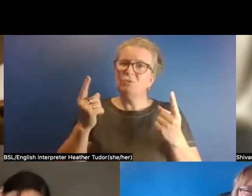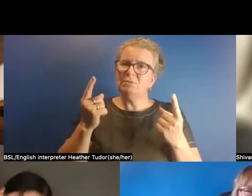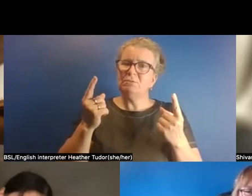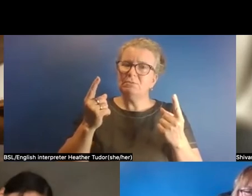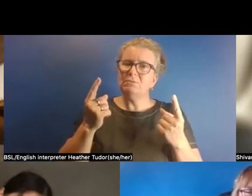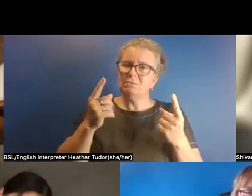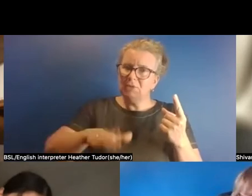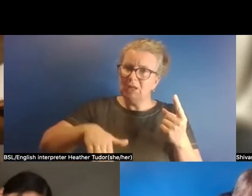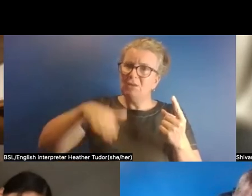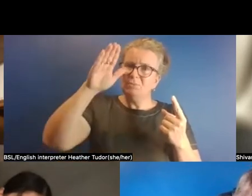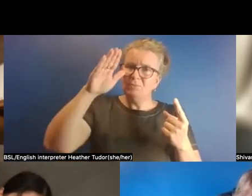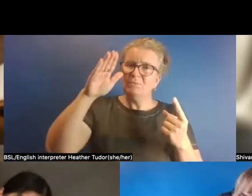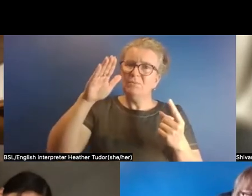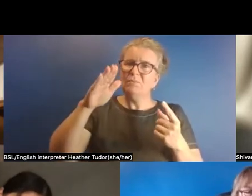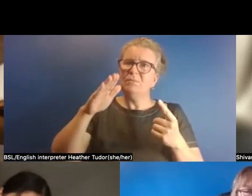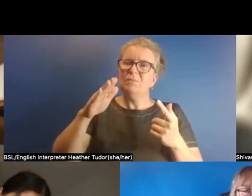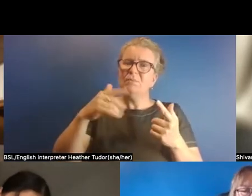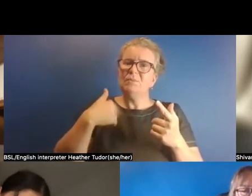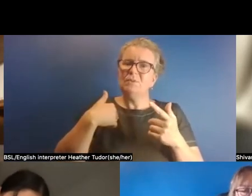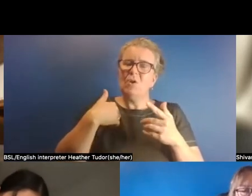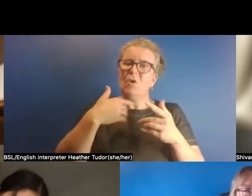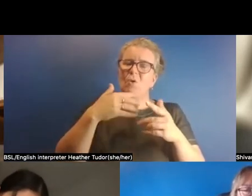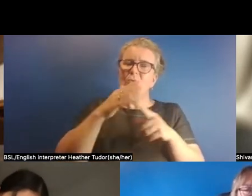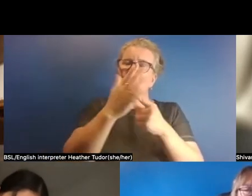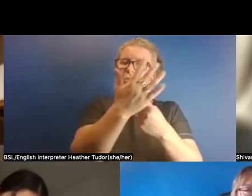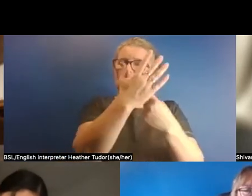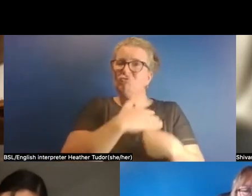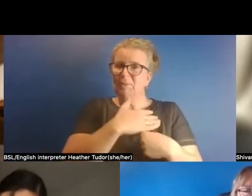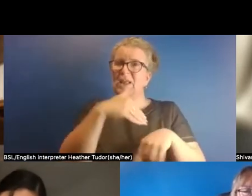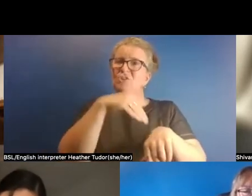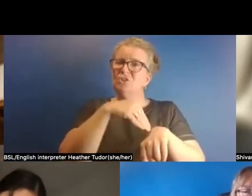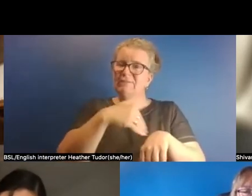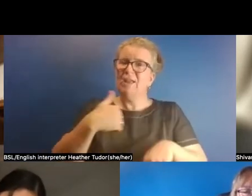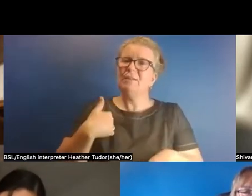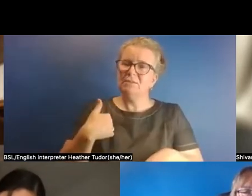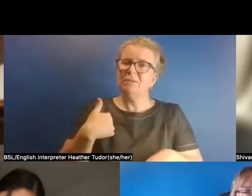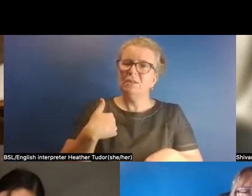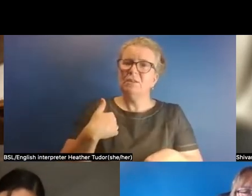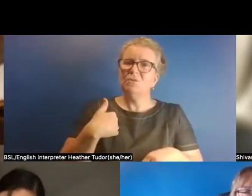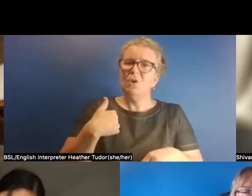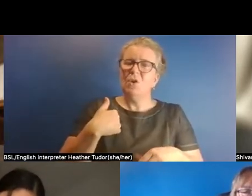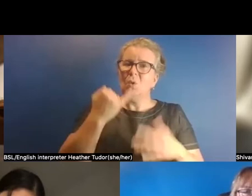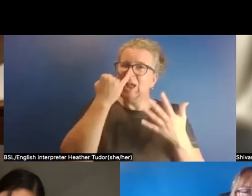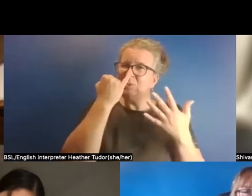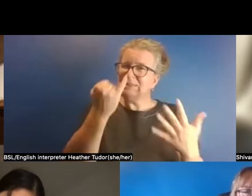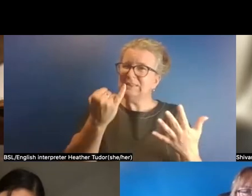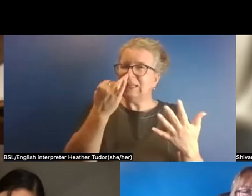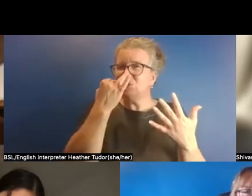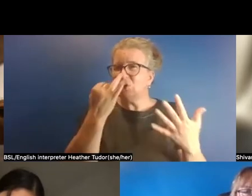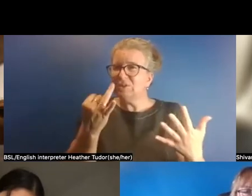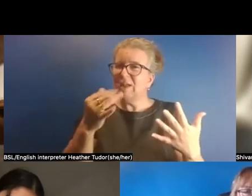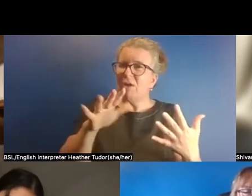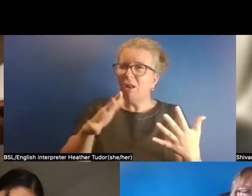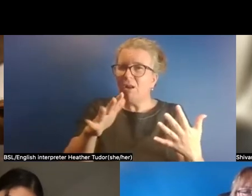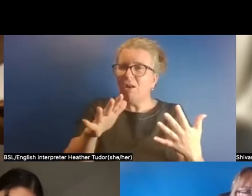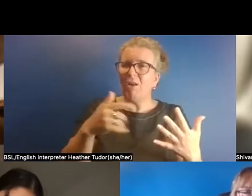discriminations. I was 6 to 7 year old when I was like in the